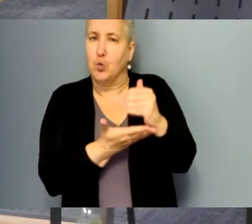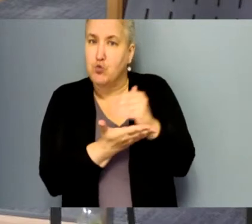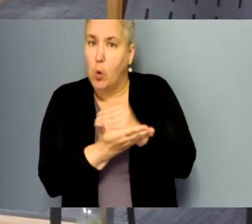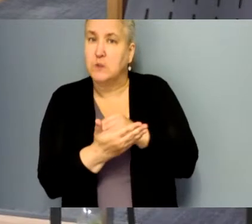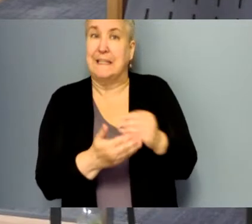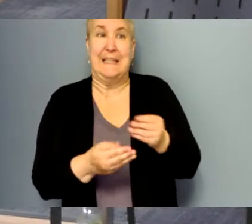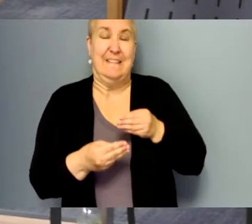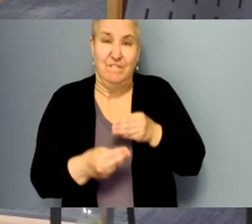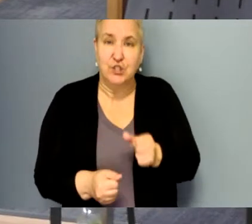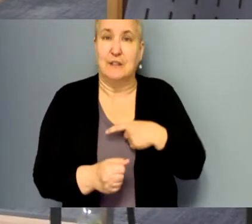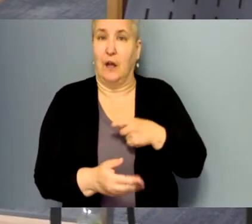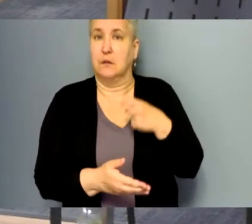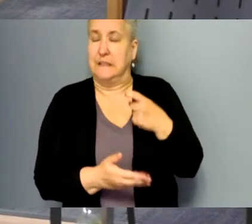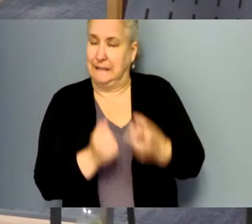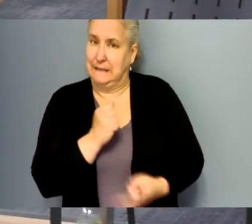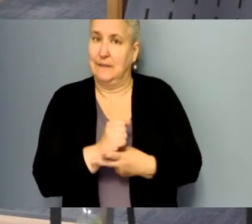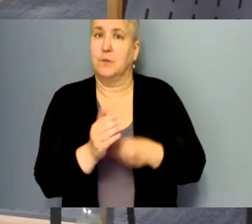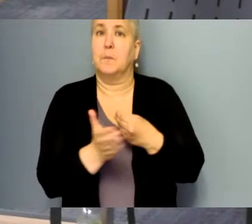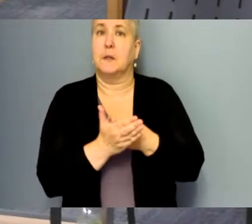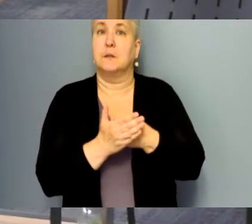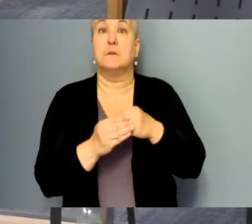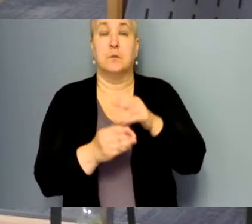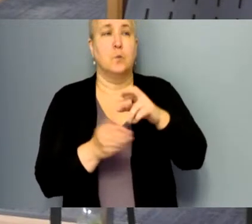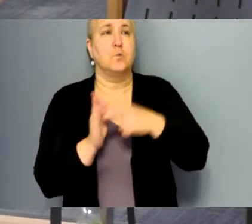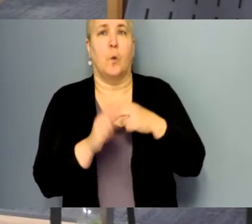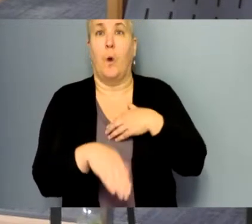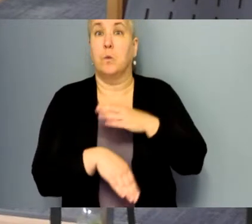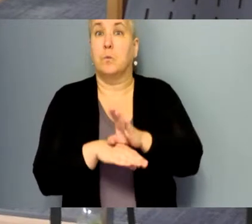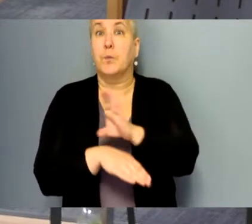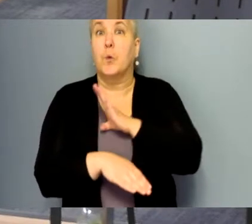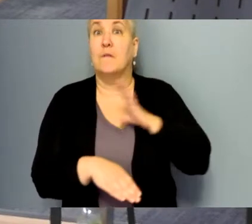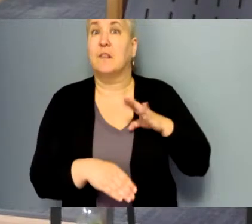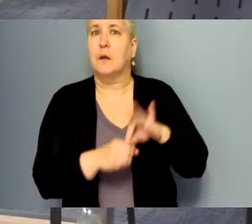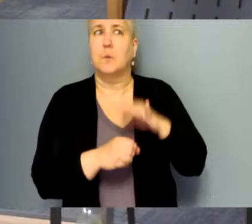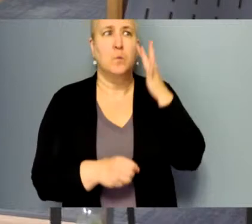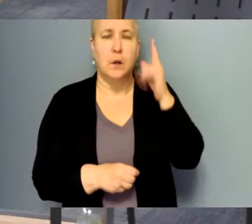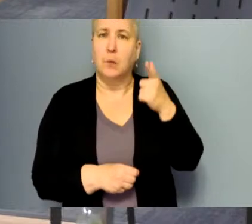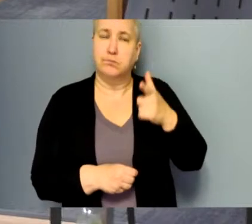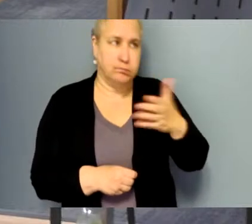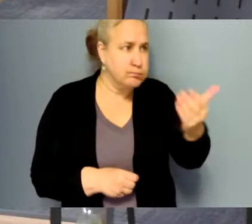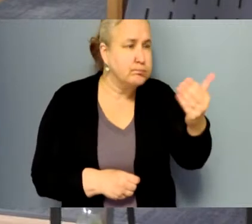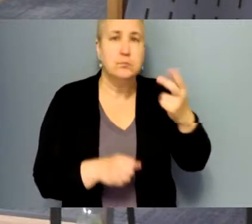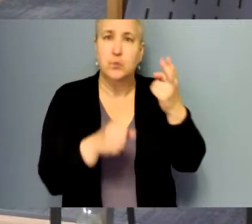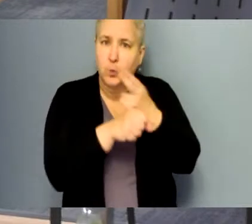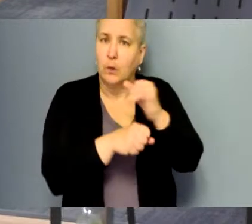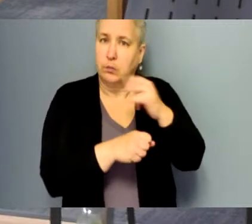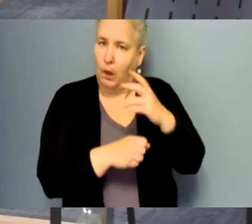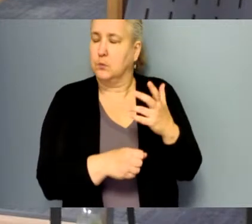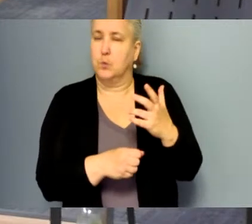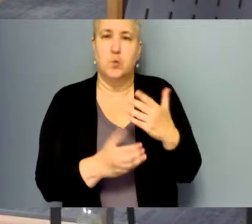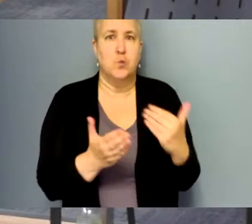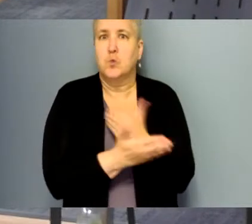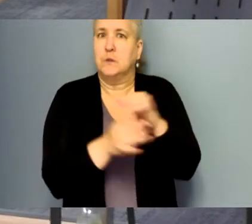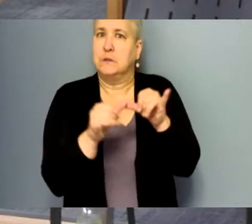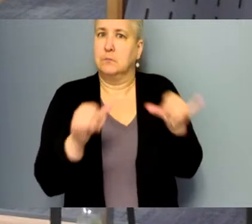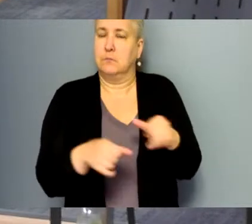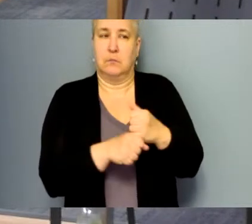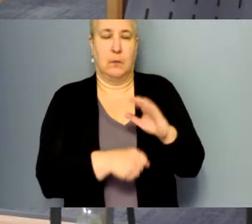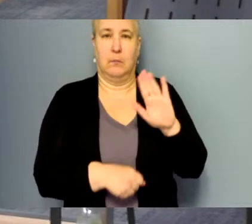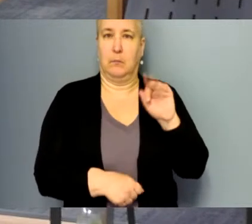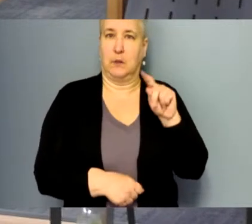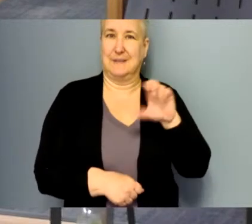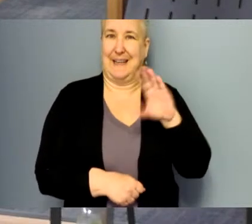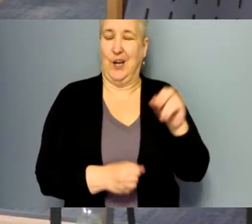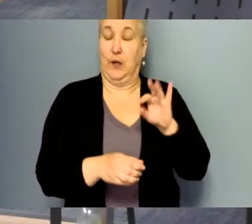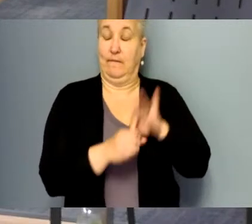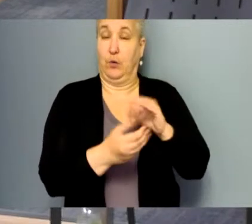and cost-effective way. In your role on the Board of Elections, why not insist on utilizing this cutting-edge system to make Bucks County voter